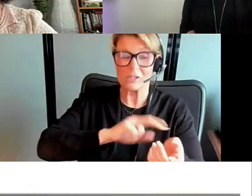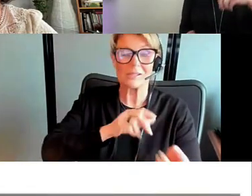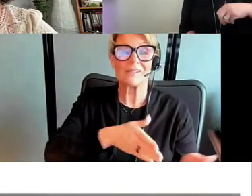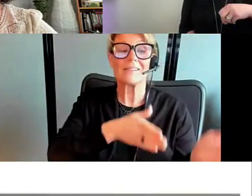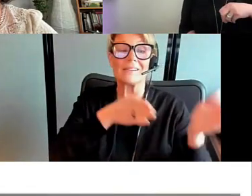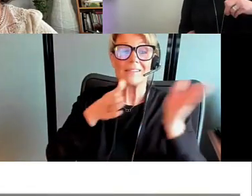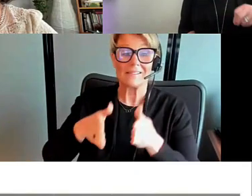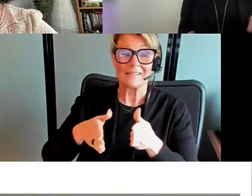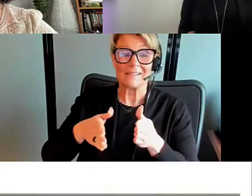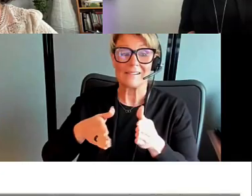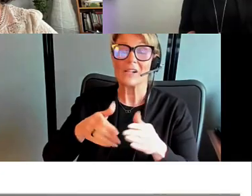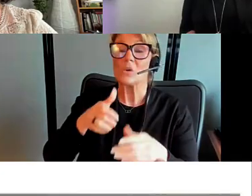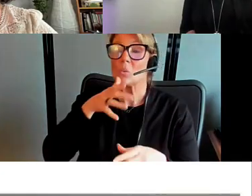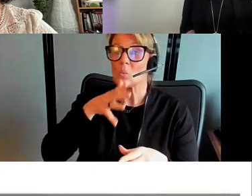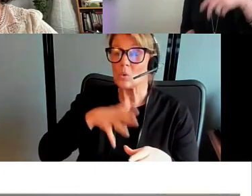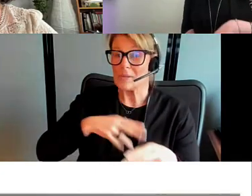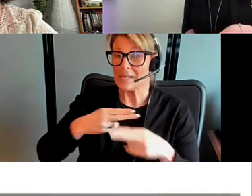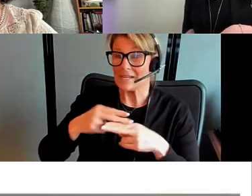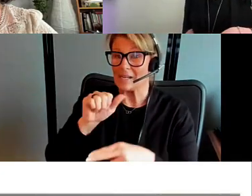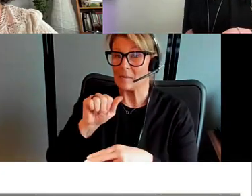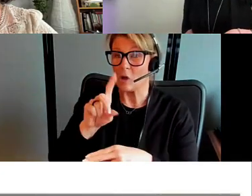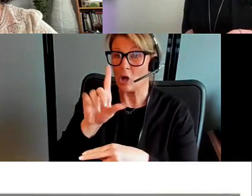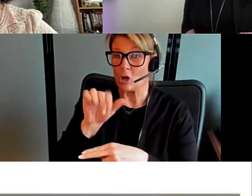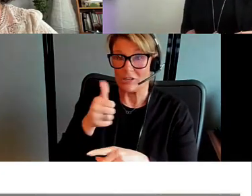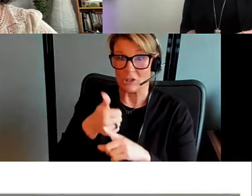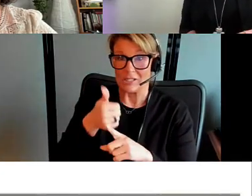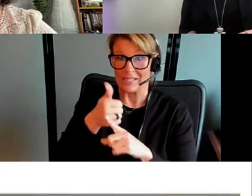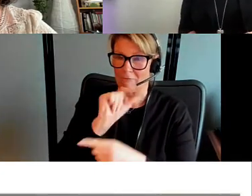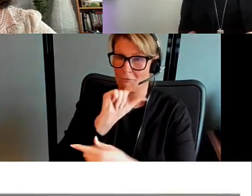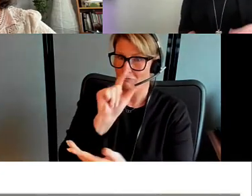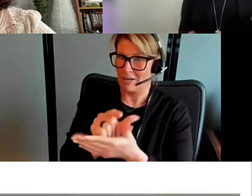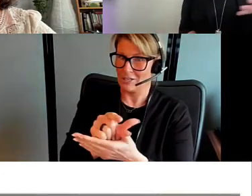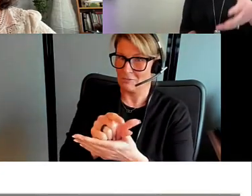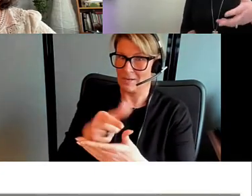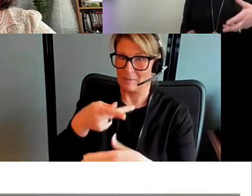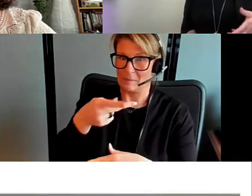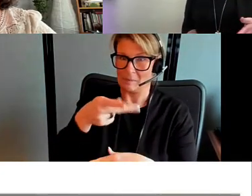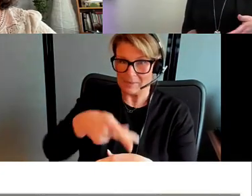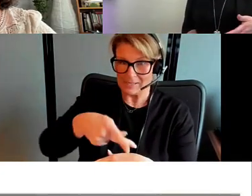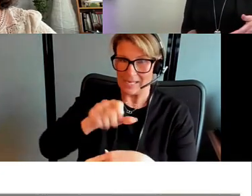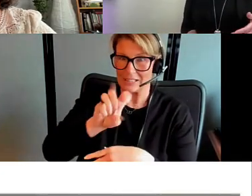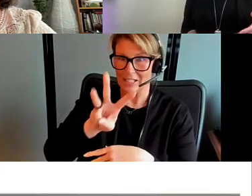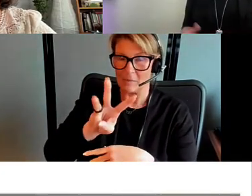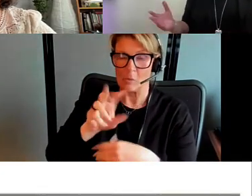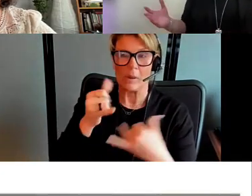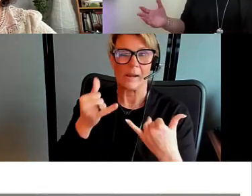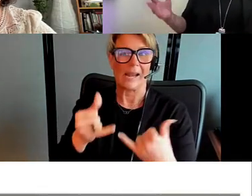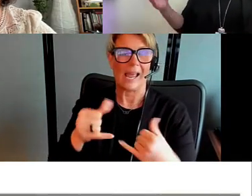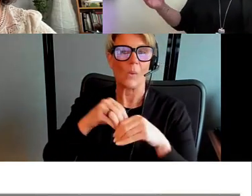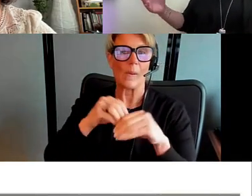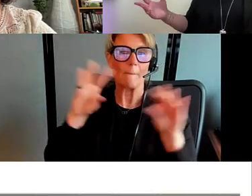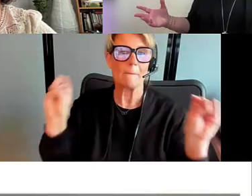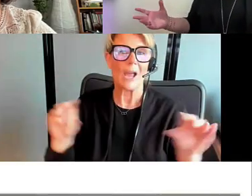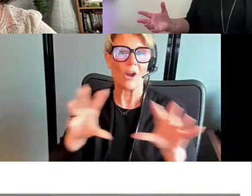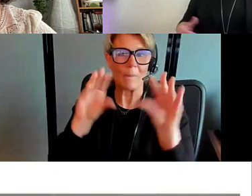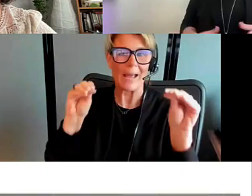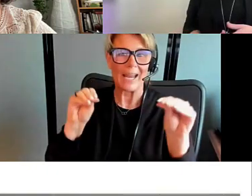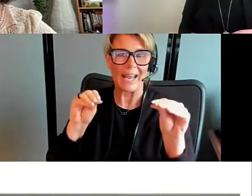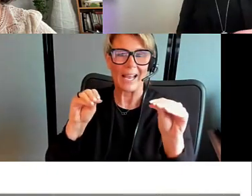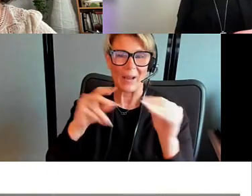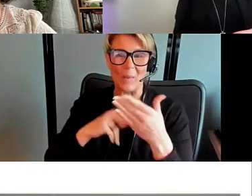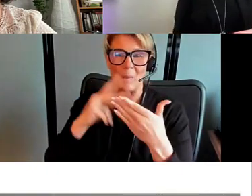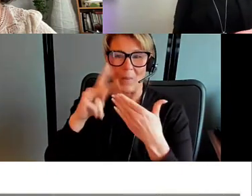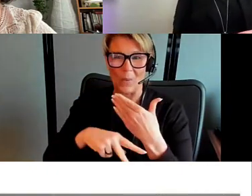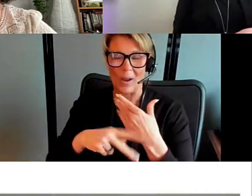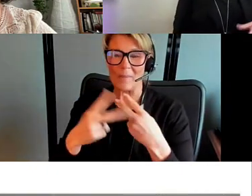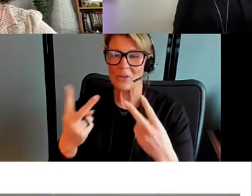graduate of the PSW program, who got into the paramedic program. So she comes in to visit, and I'm like, "Wow, you look gorgeous. Can I take a picture of